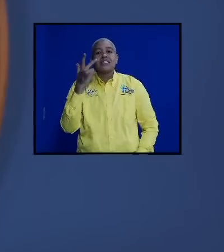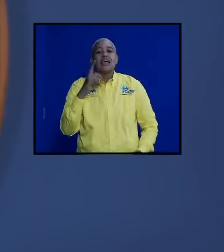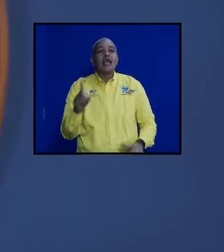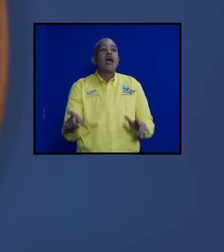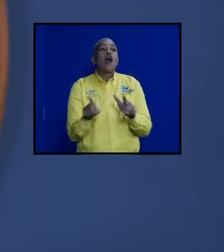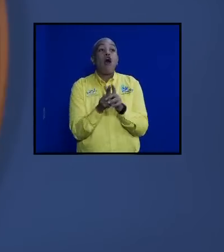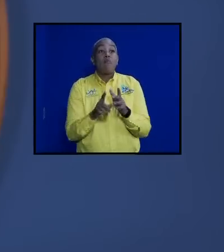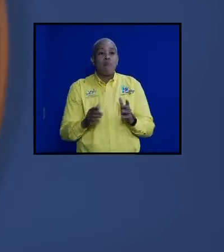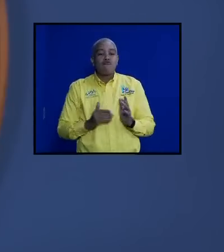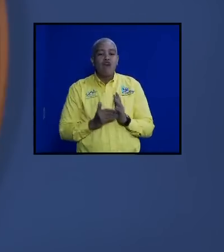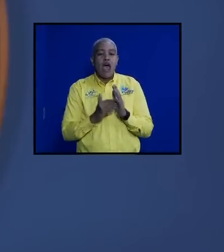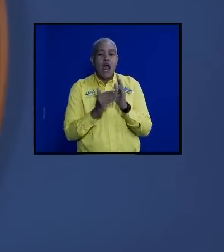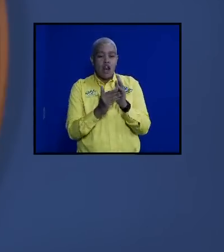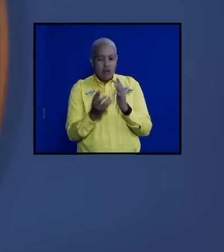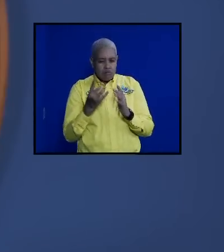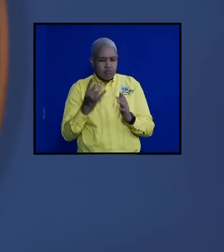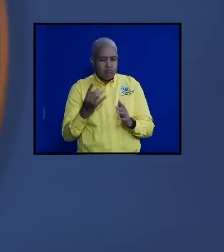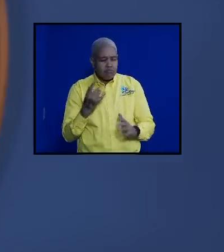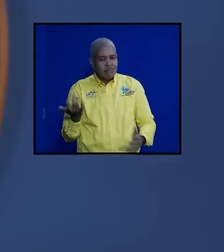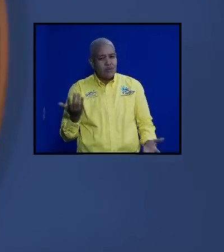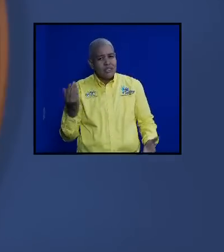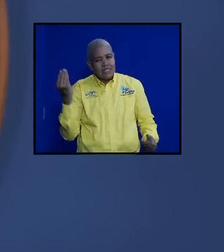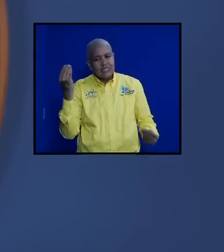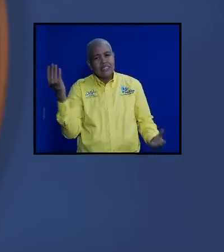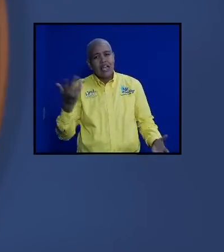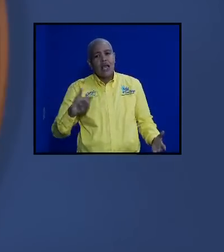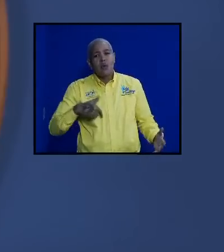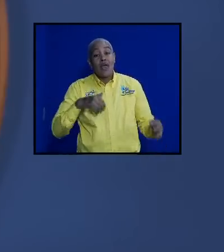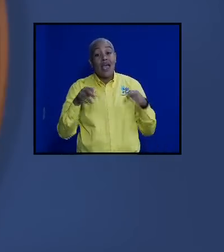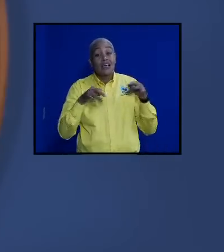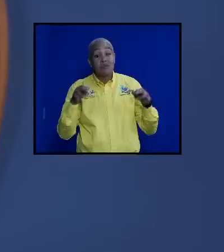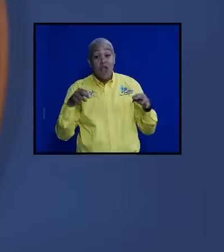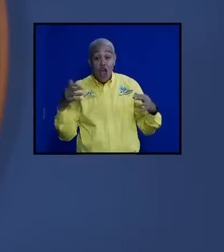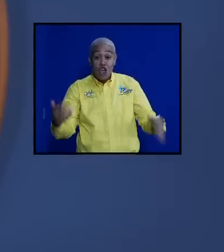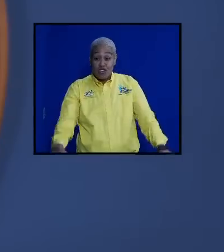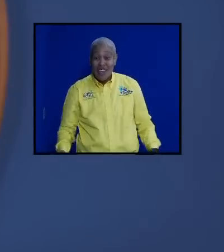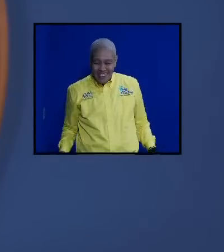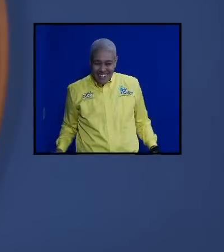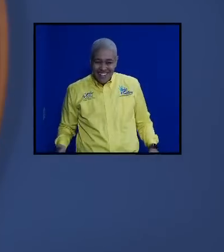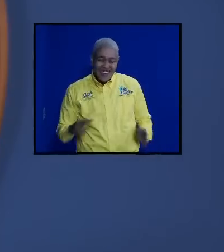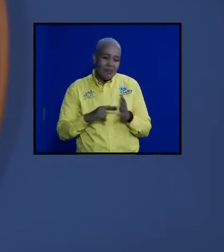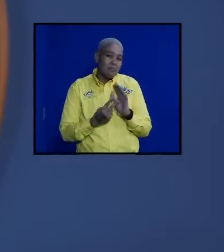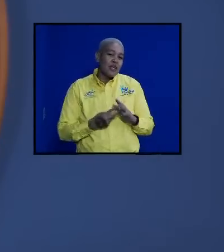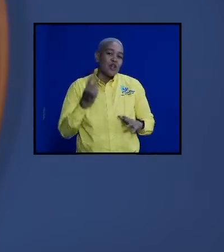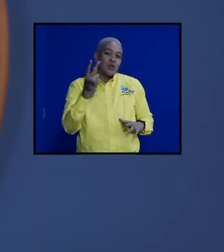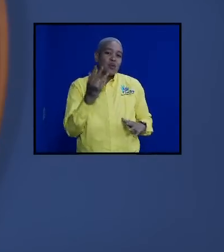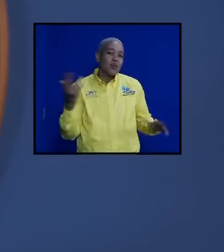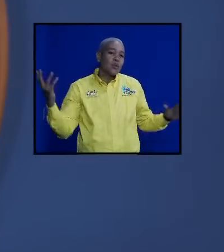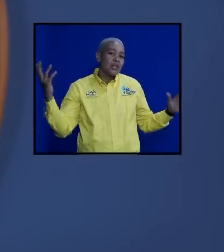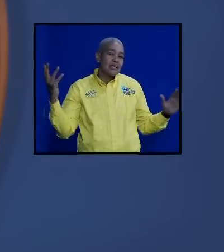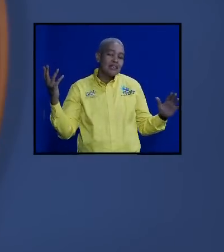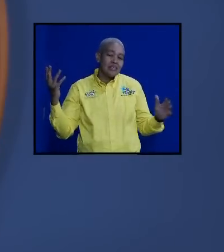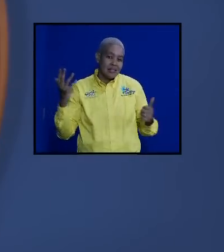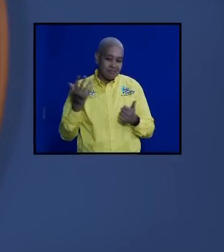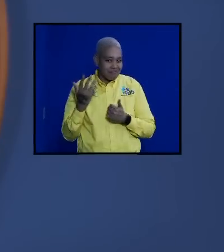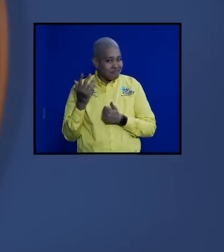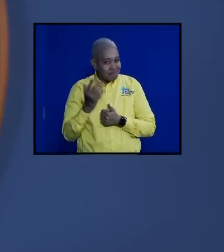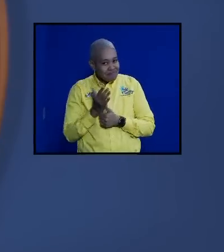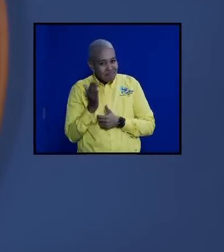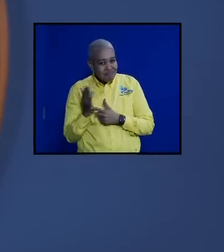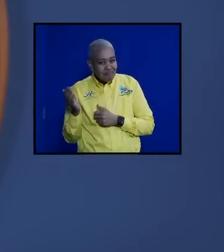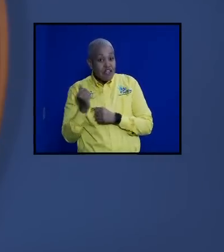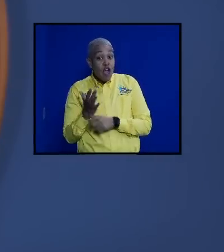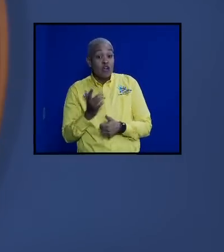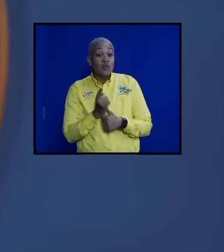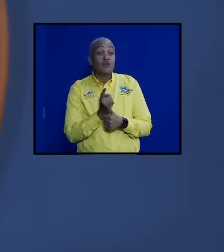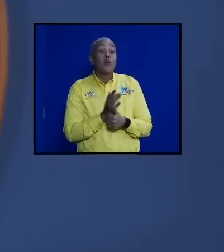threads regularly. And what it says is that even though we have explained it before, that there are 2 things at play. One is that there are